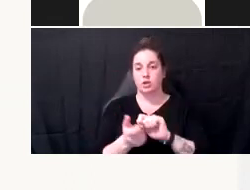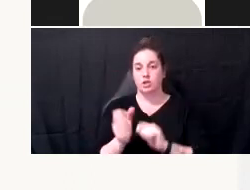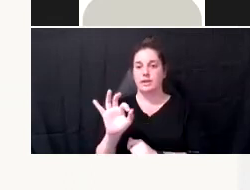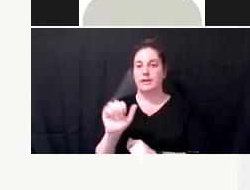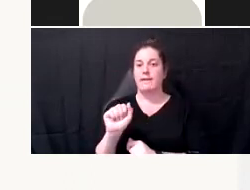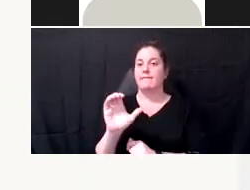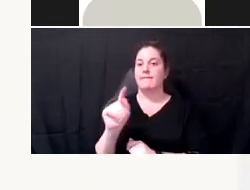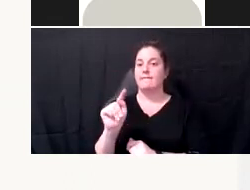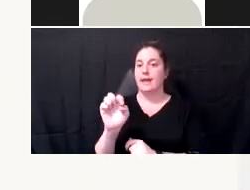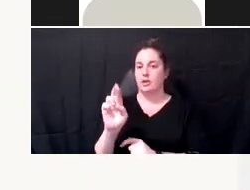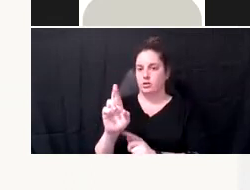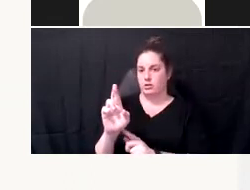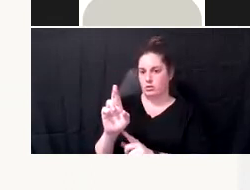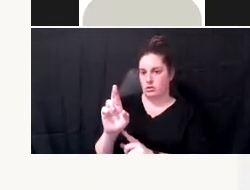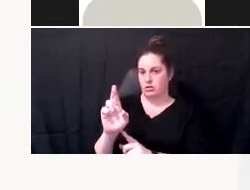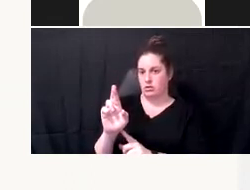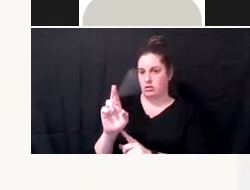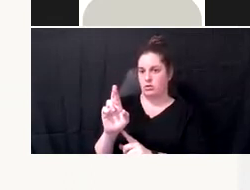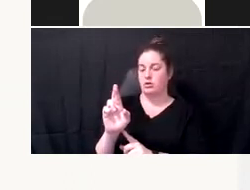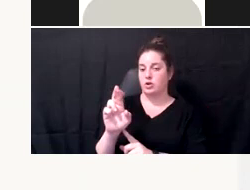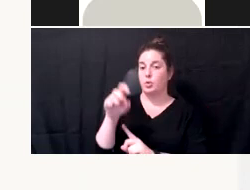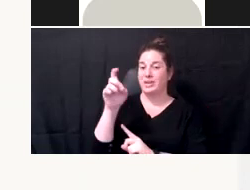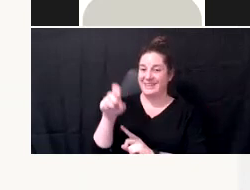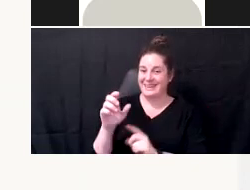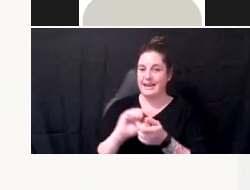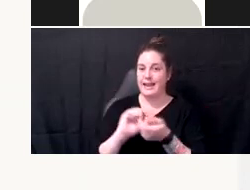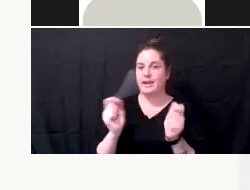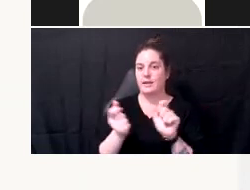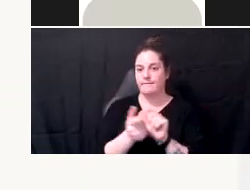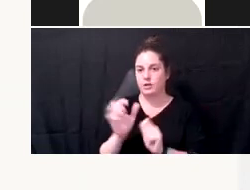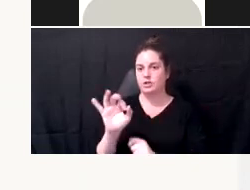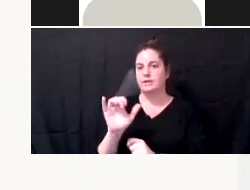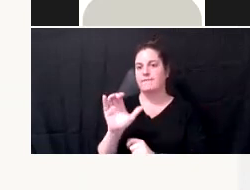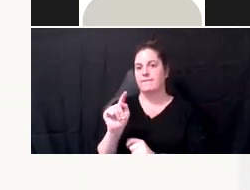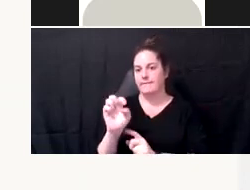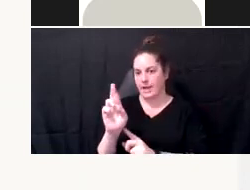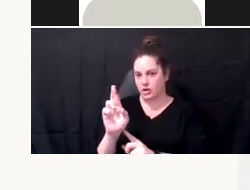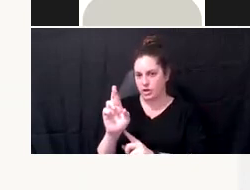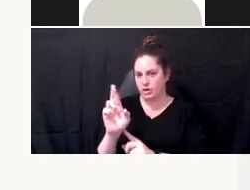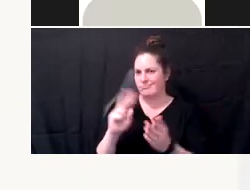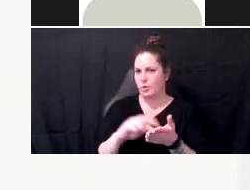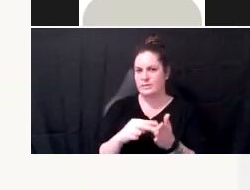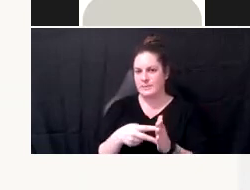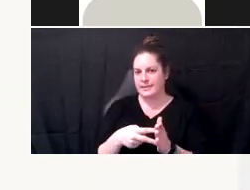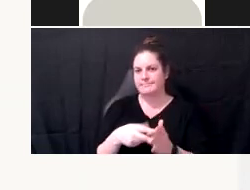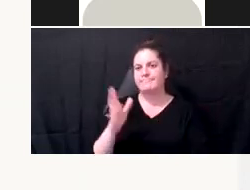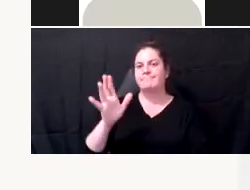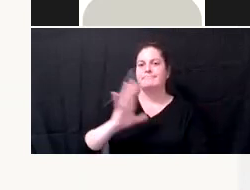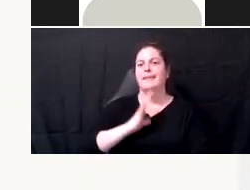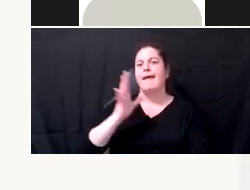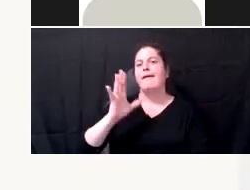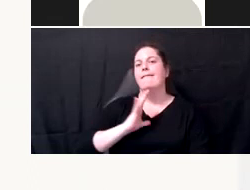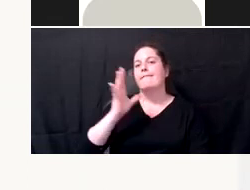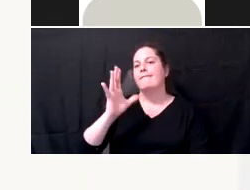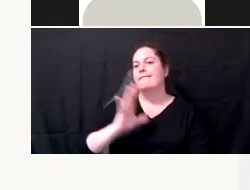A conversion factor. A conversion factor is nothing more than a fancy way of